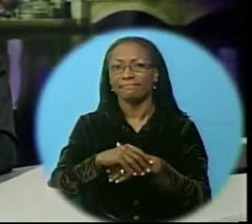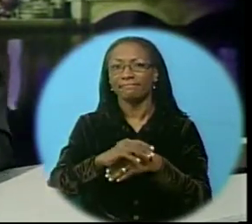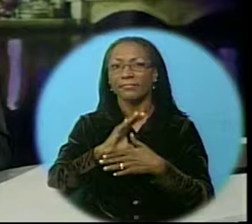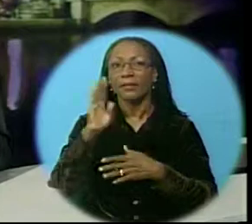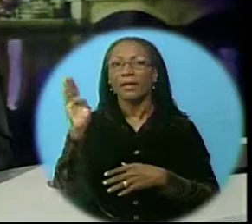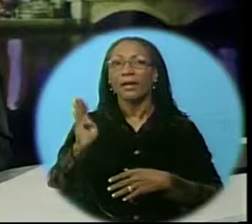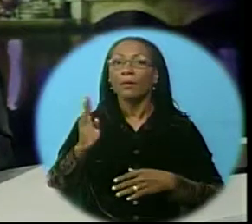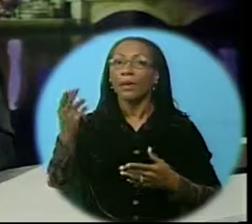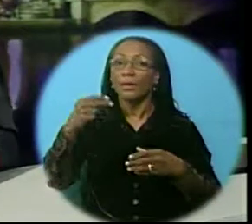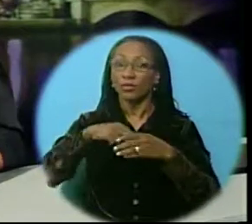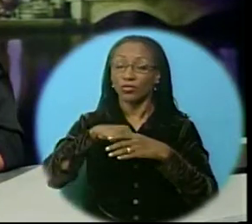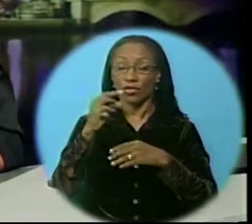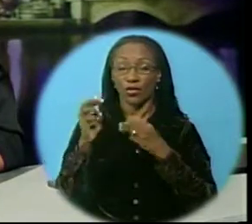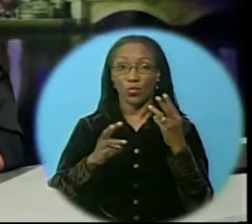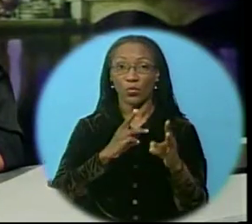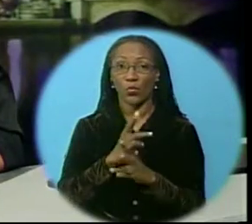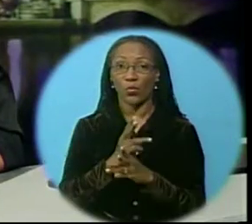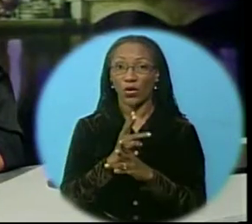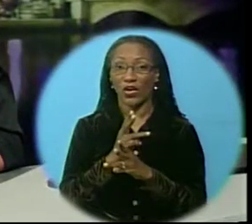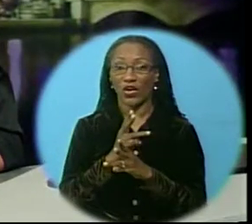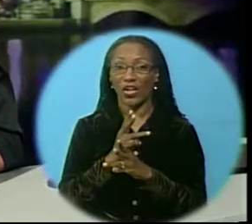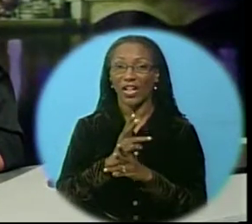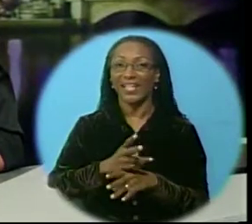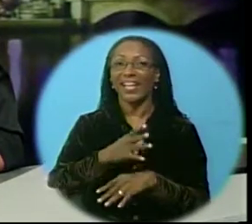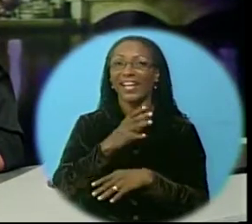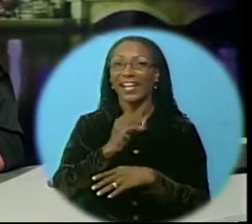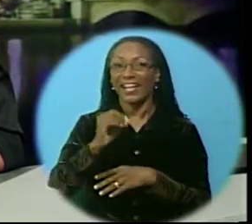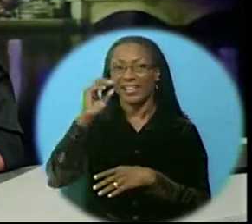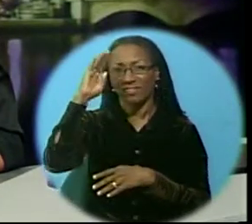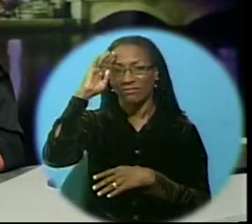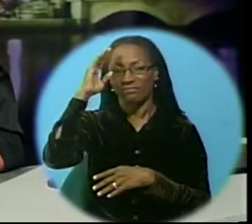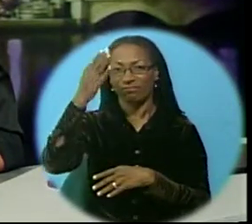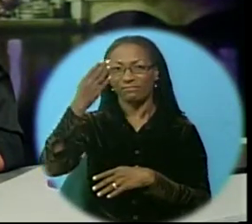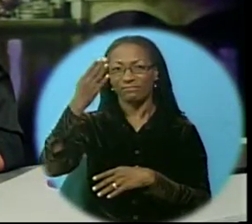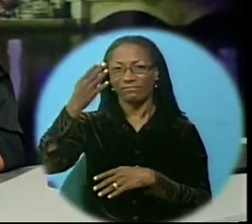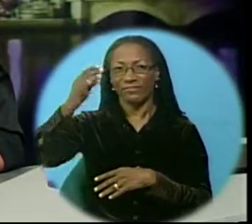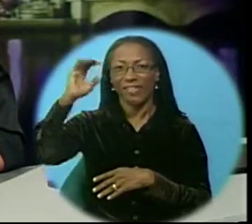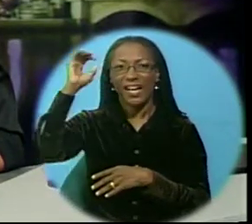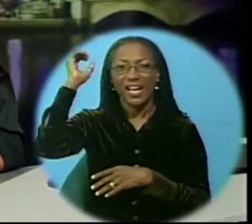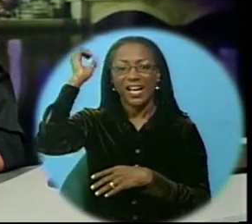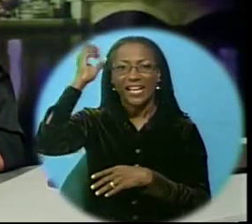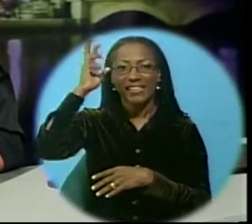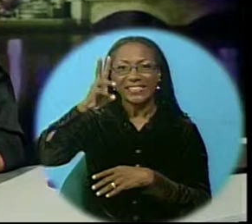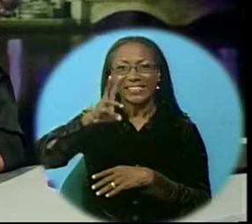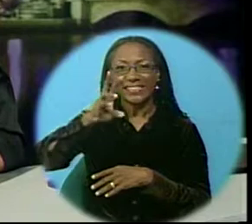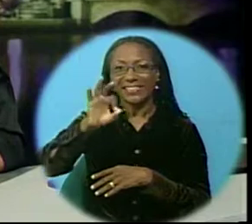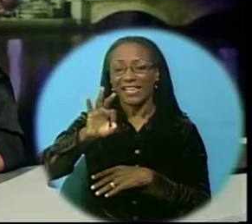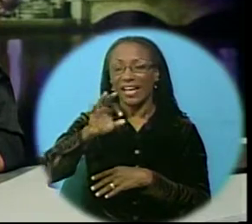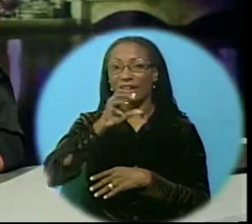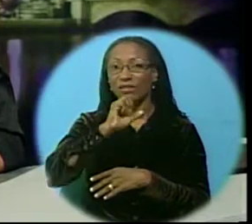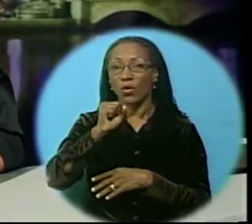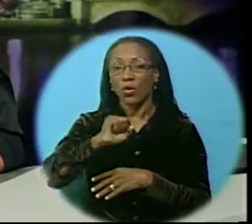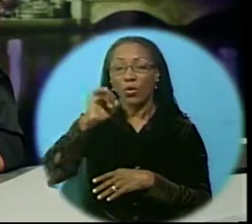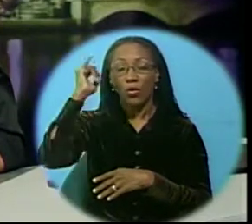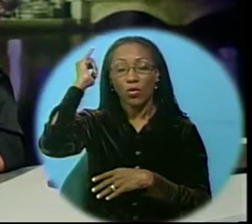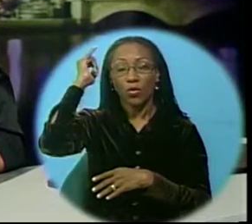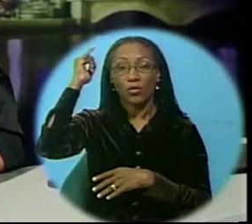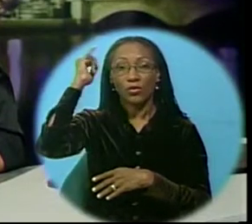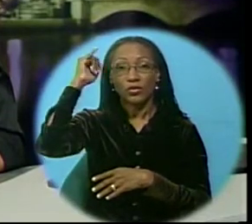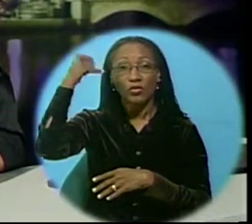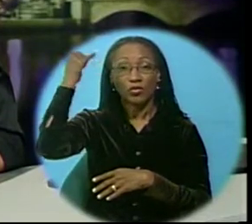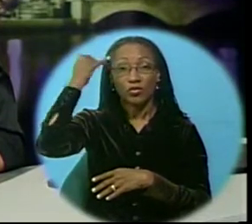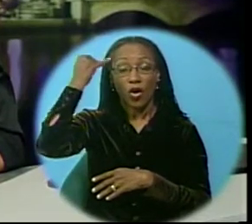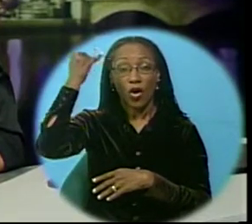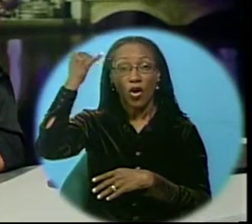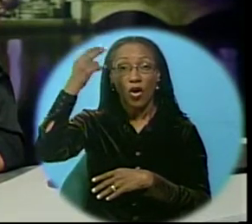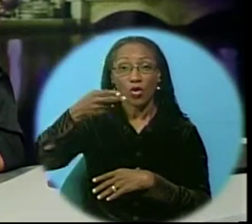Well, Barbados has joined the world in paying tribute to a Jamaican reggae legend. 69-year-old John Holt, who had been battling ill health for